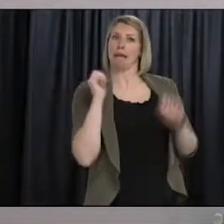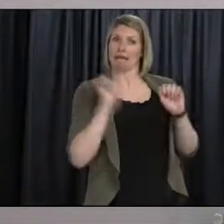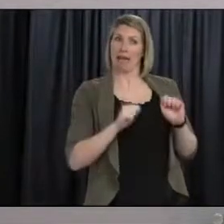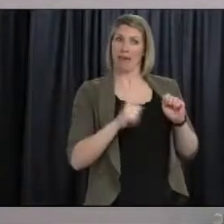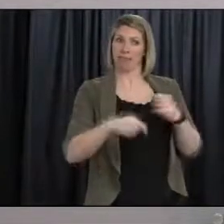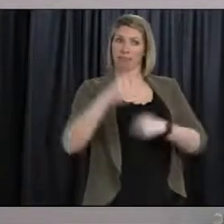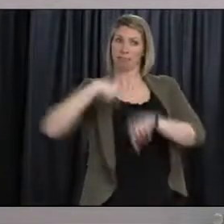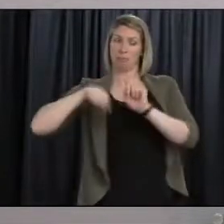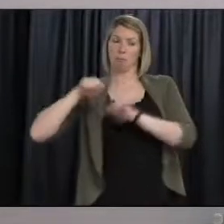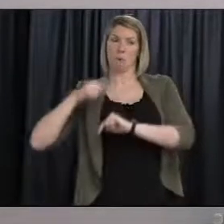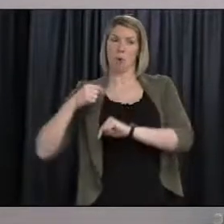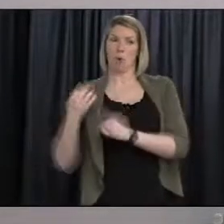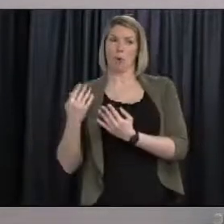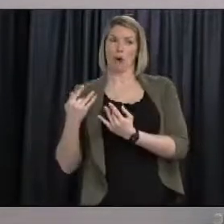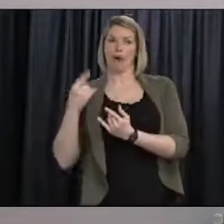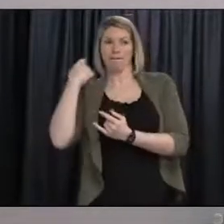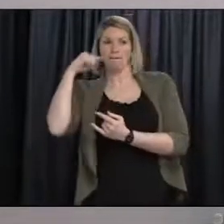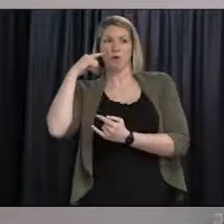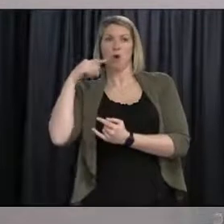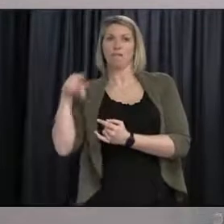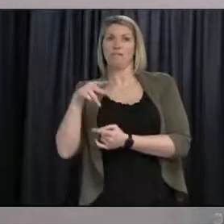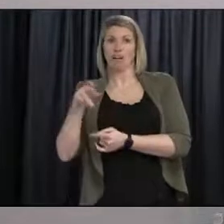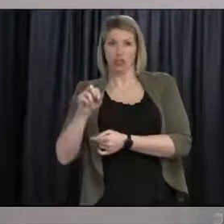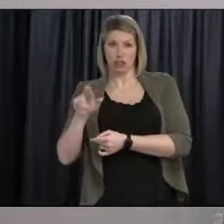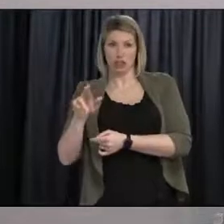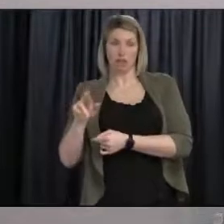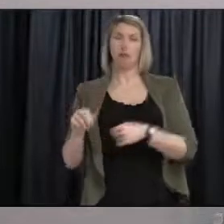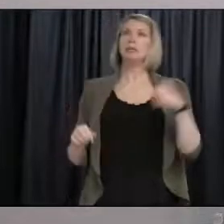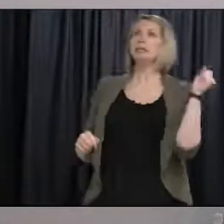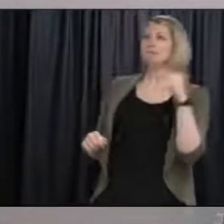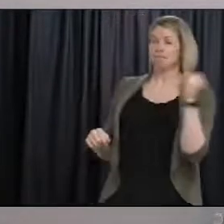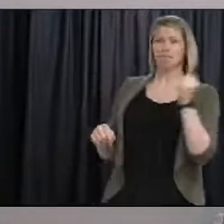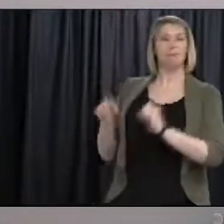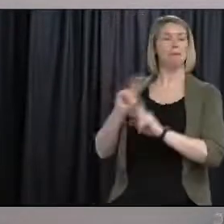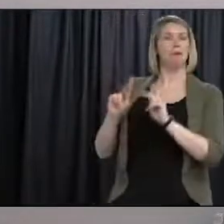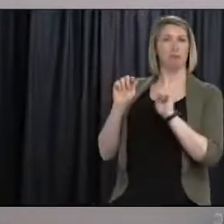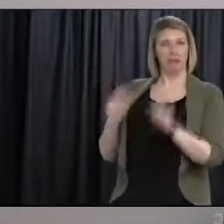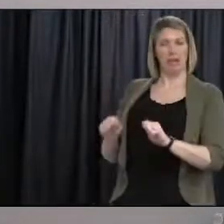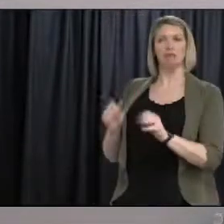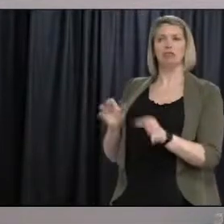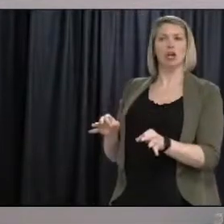dose available for me? Yes, people always have the option to,